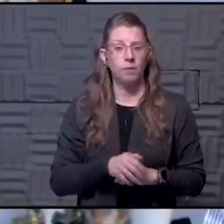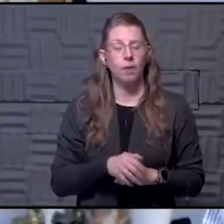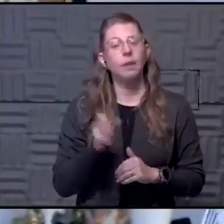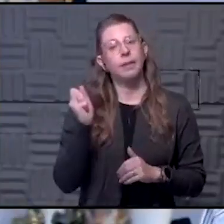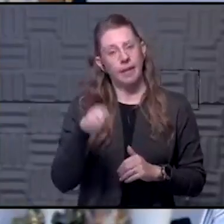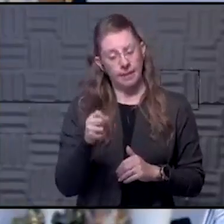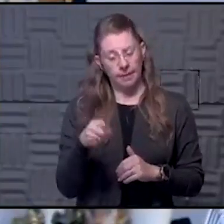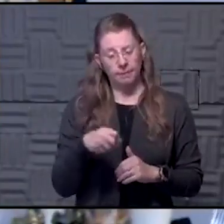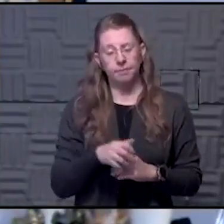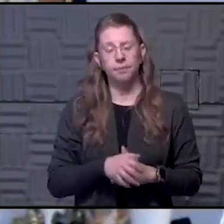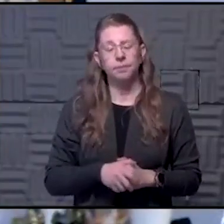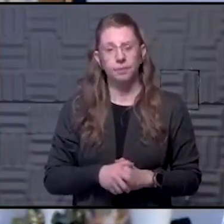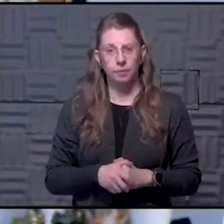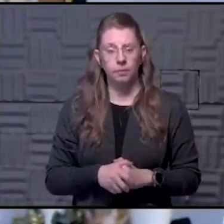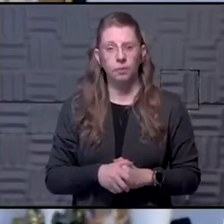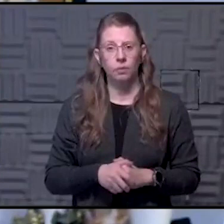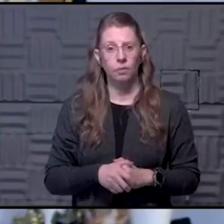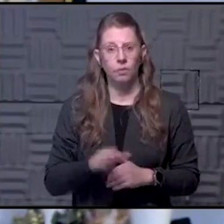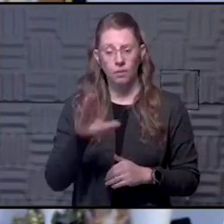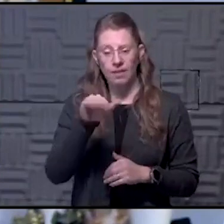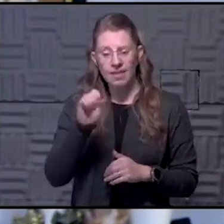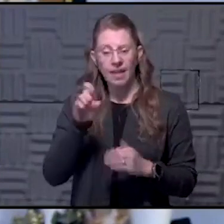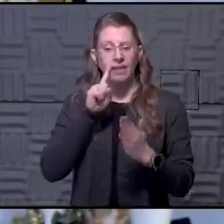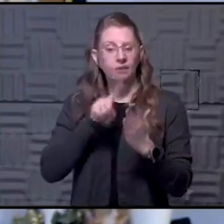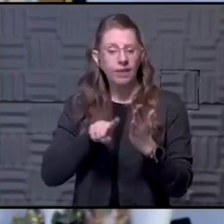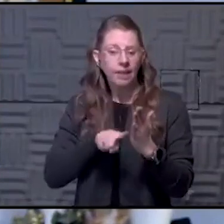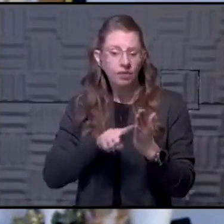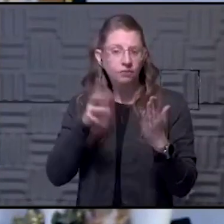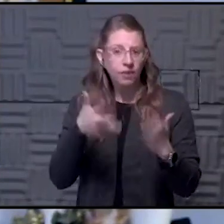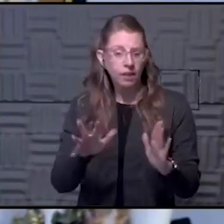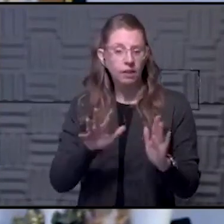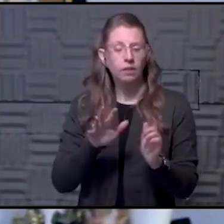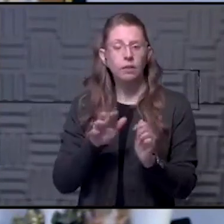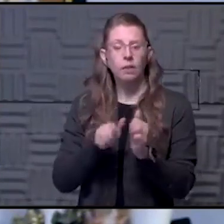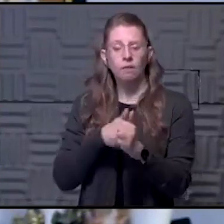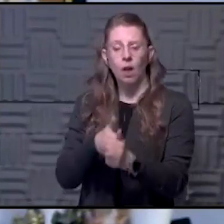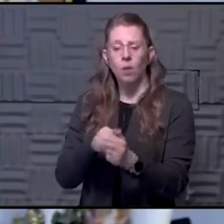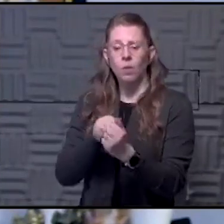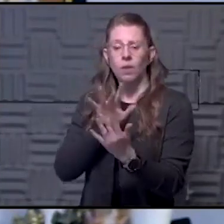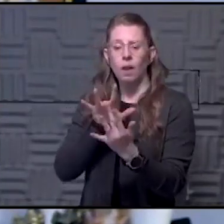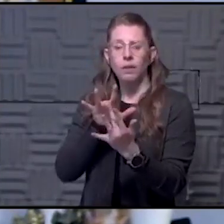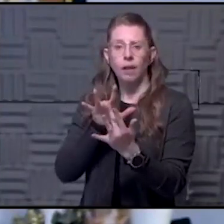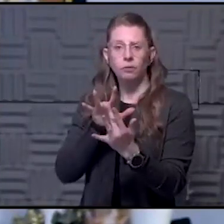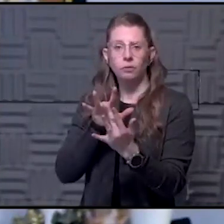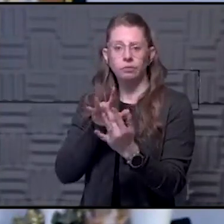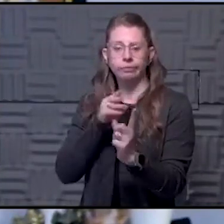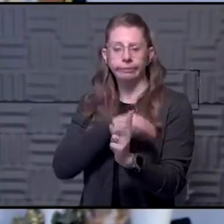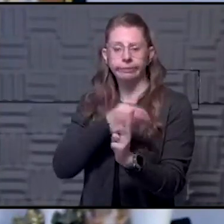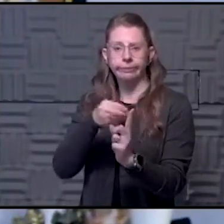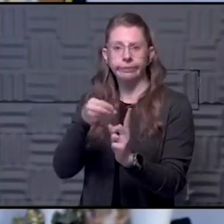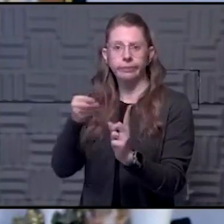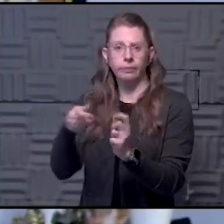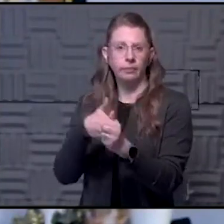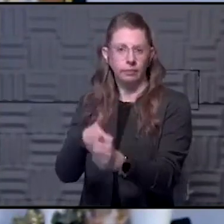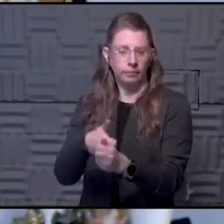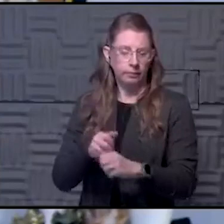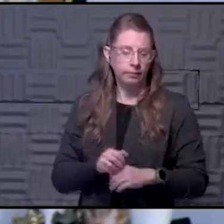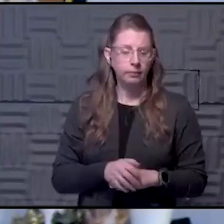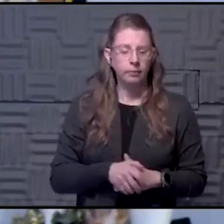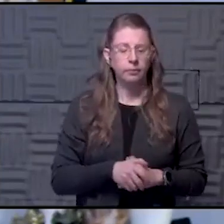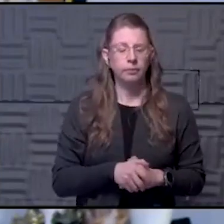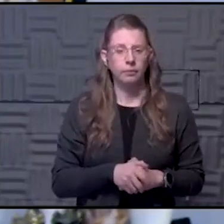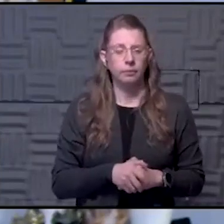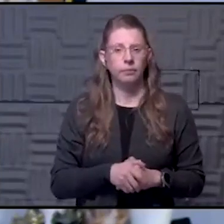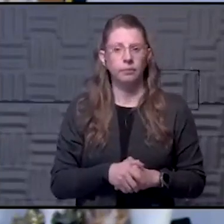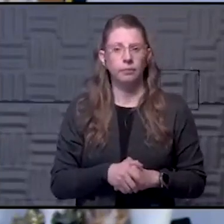Yes, we've done case investigations and then following on with contact tracing. And we knew that it came in